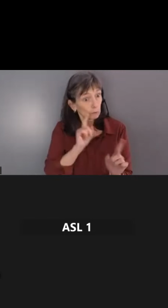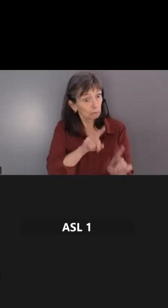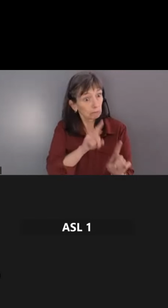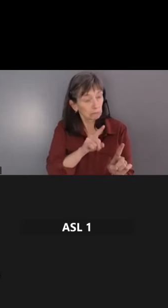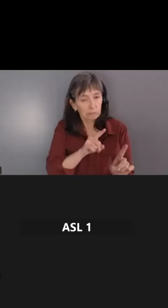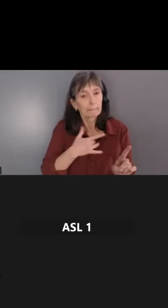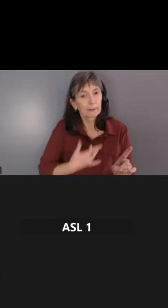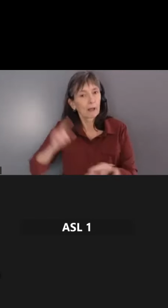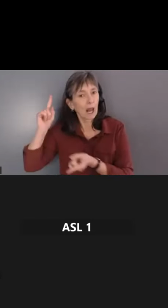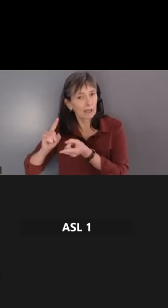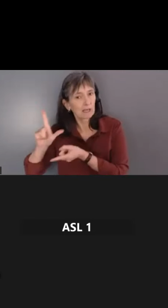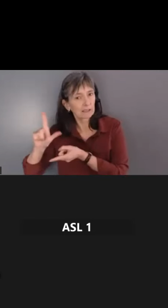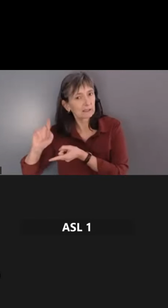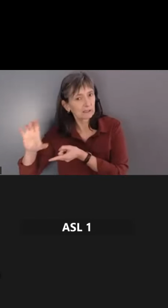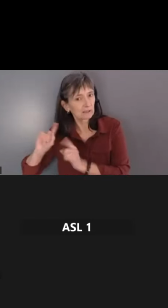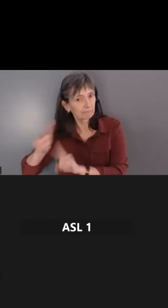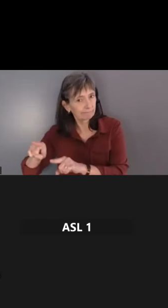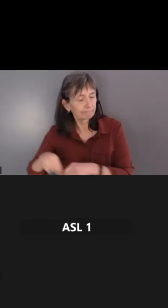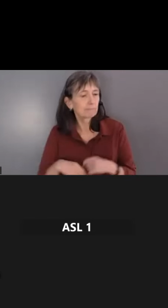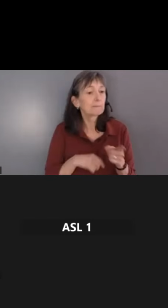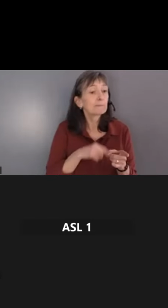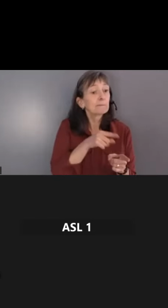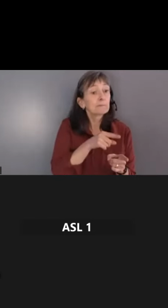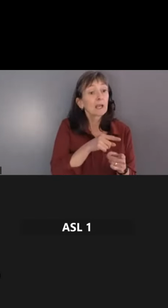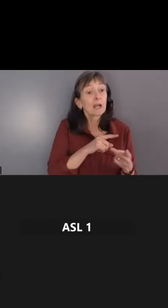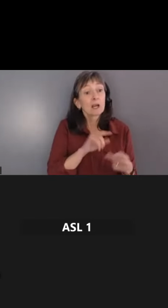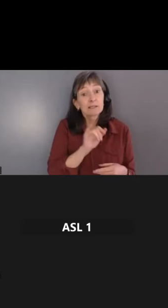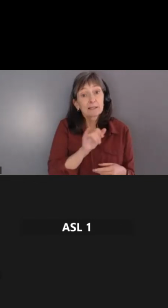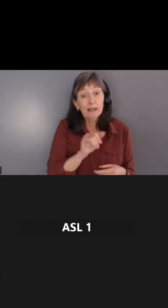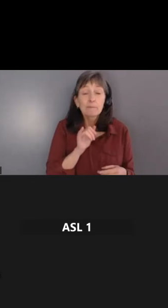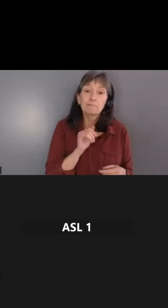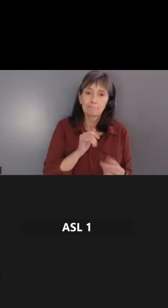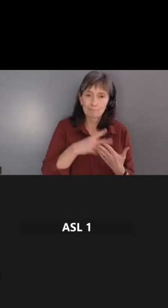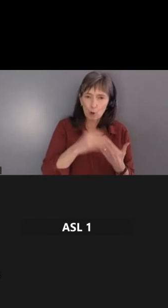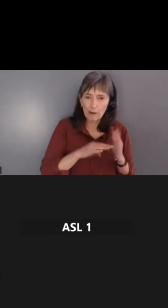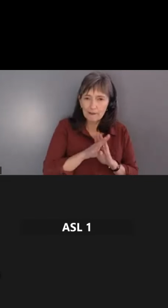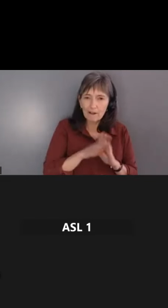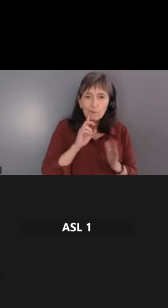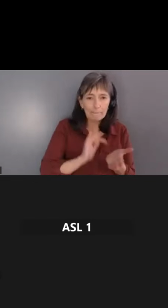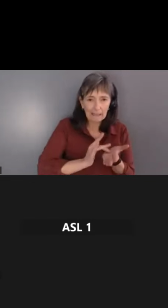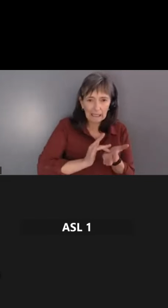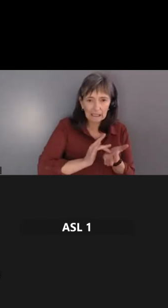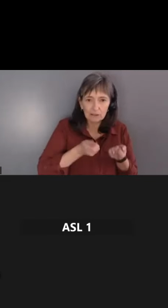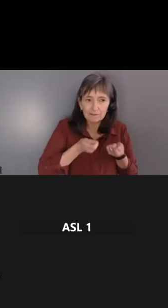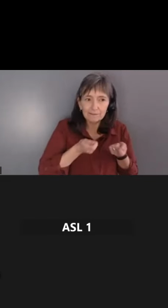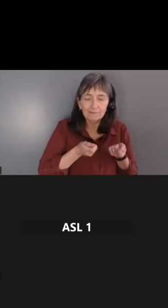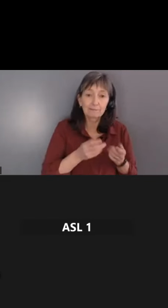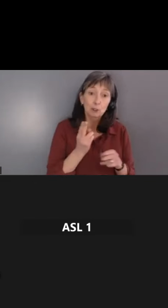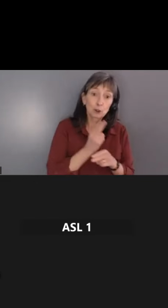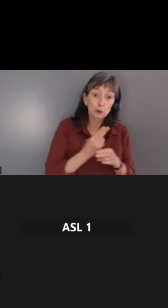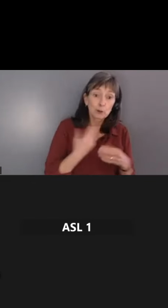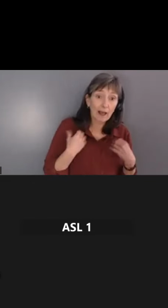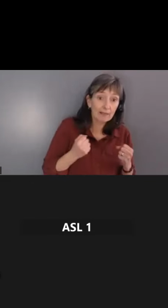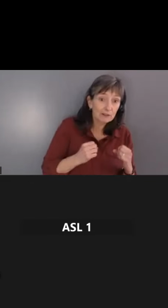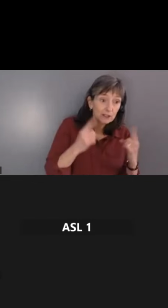older adults. Similarly, programs to improve medication management using both health educators and calendar cards have been